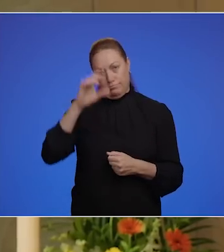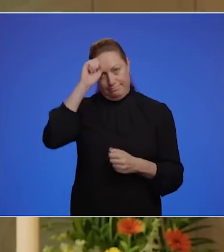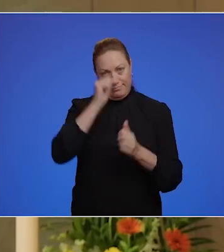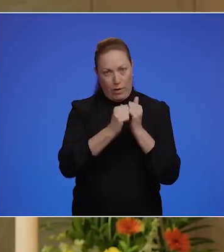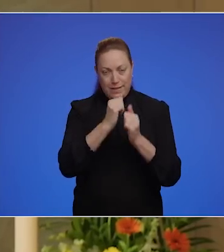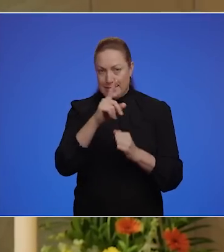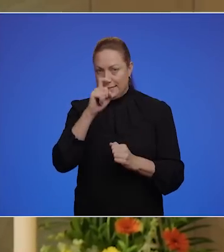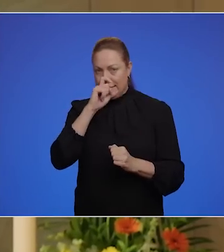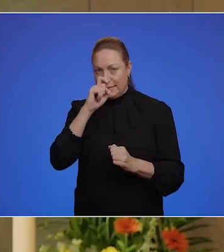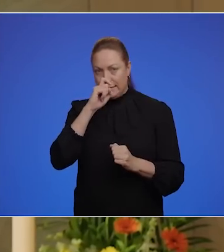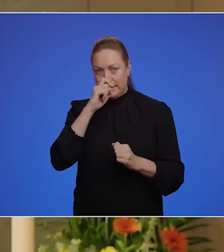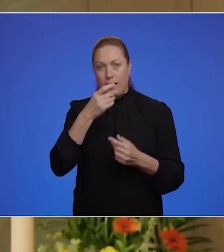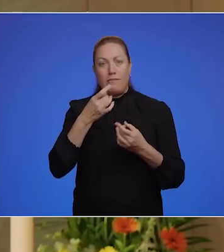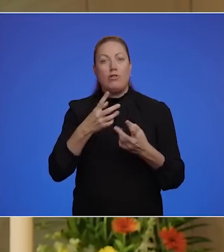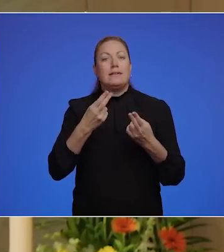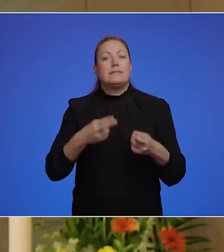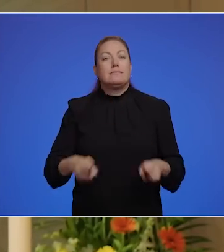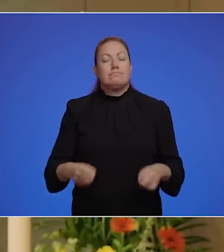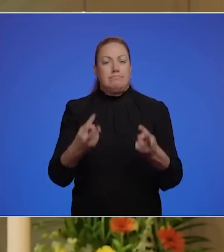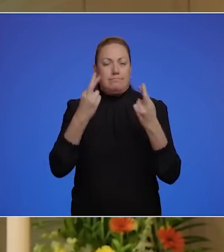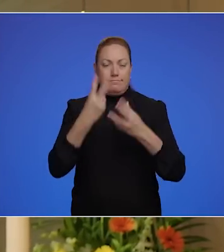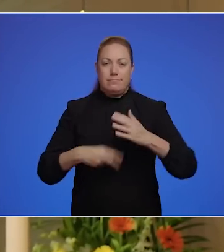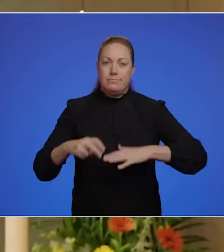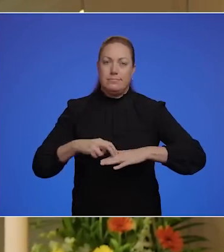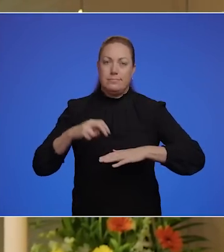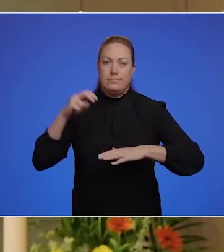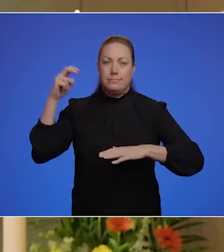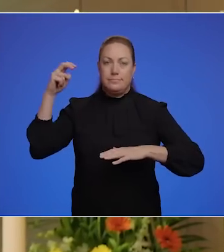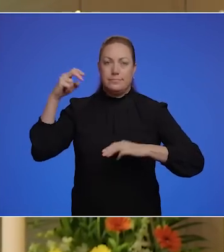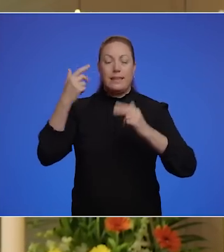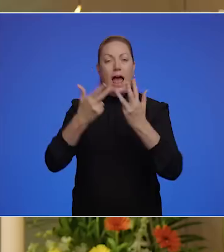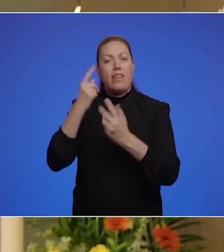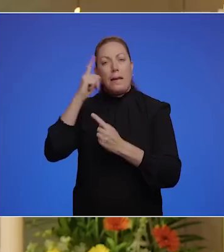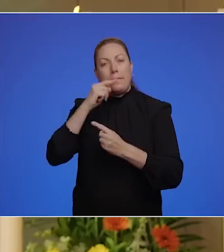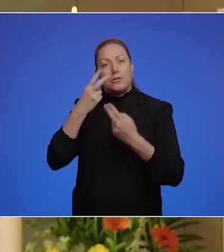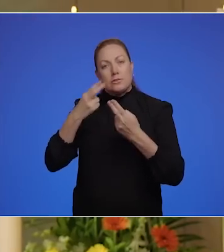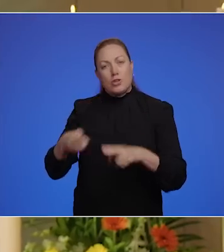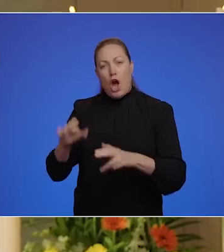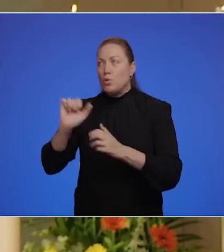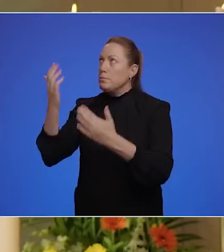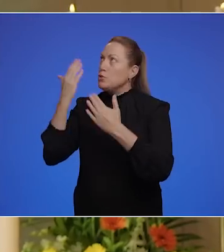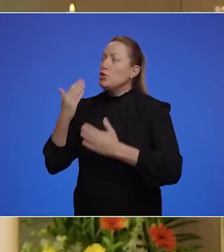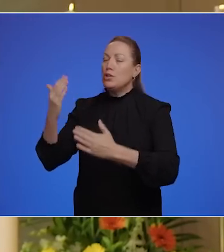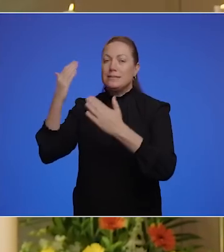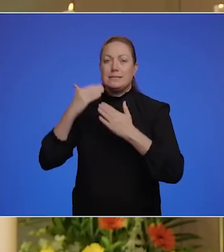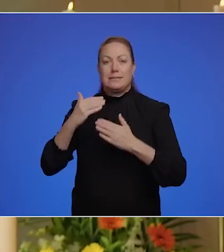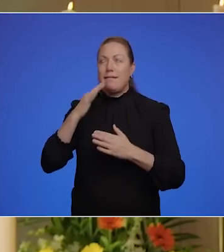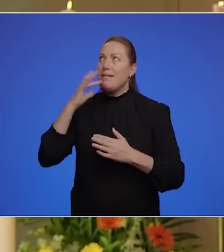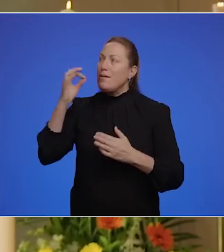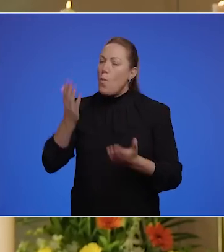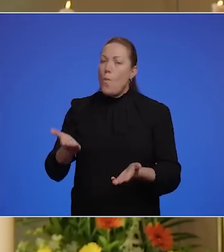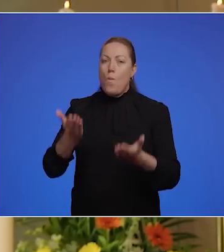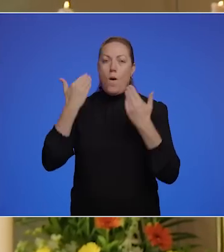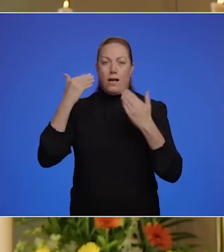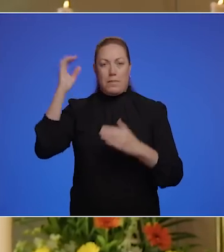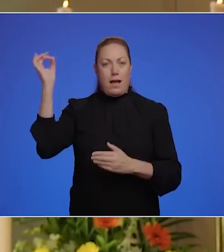and sisters who have fallen asleep in the hope of the resurrection, and all who have died in your mercy. Welcome them into the light of